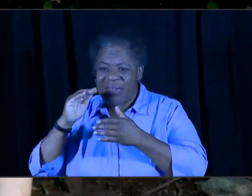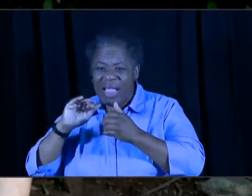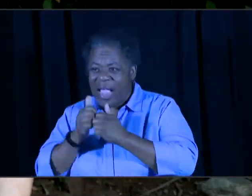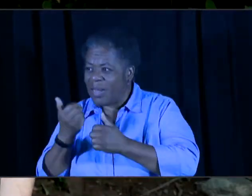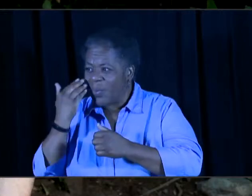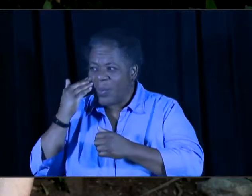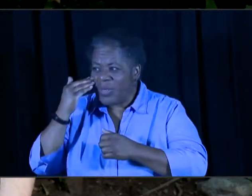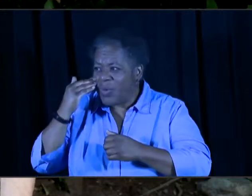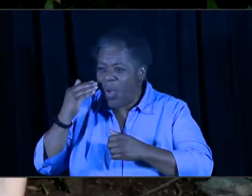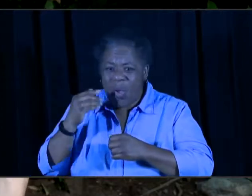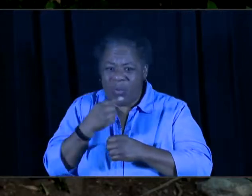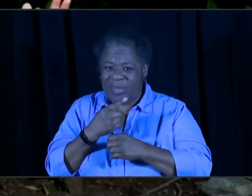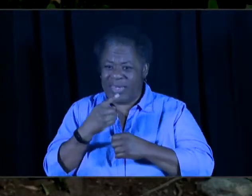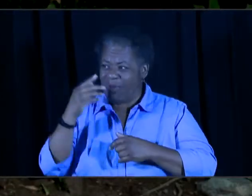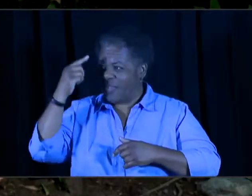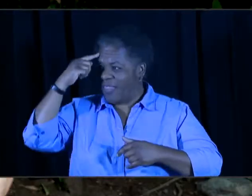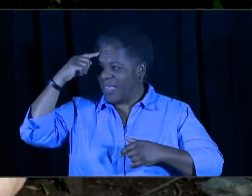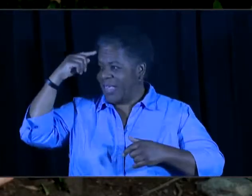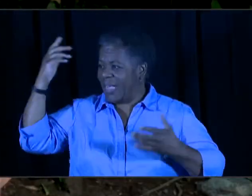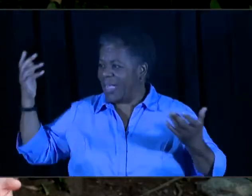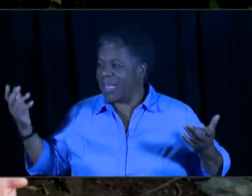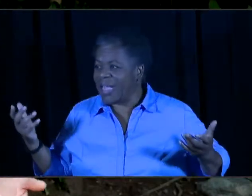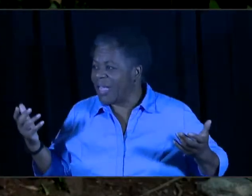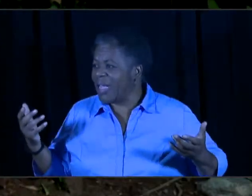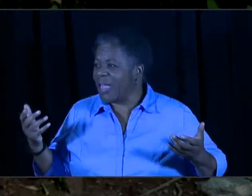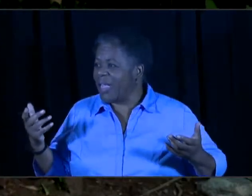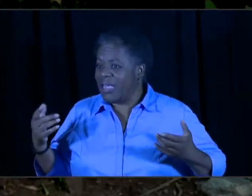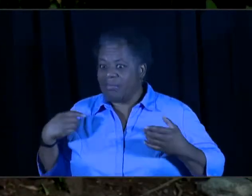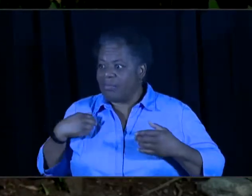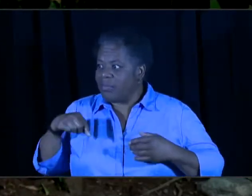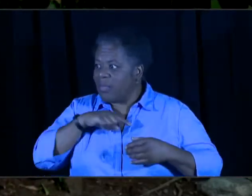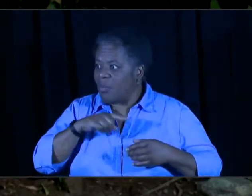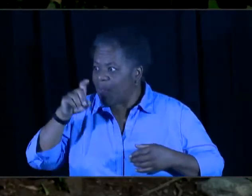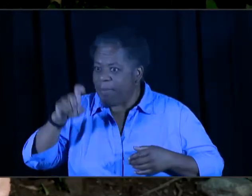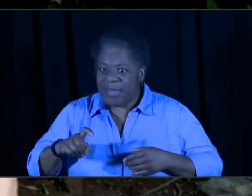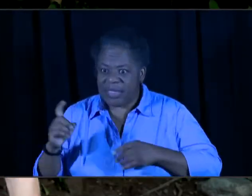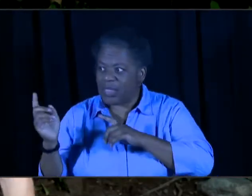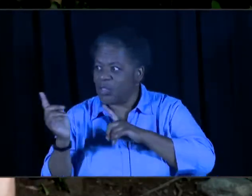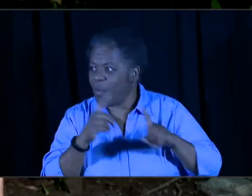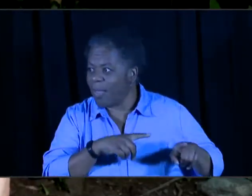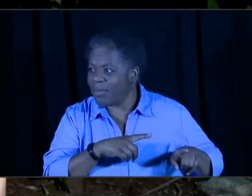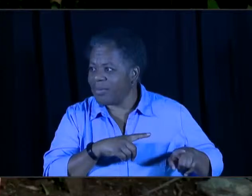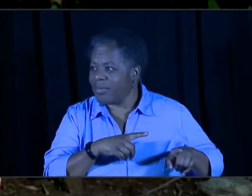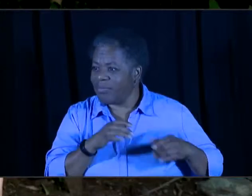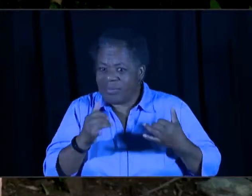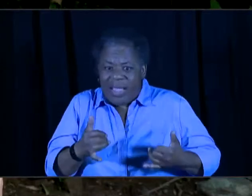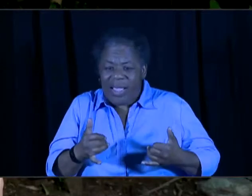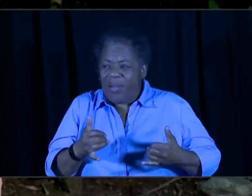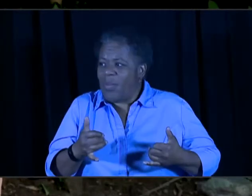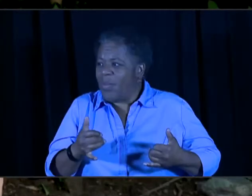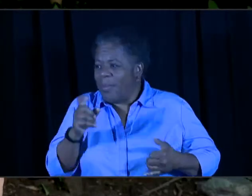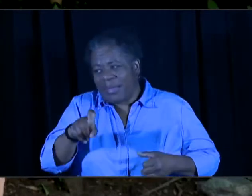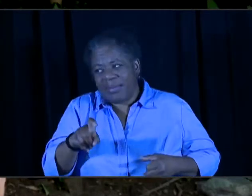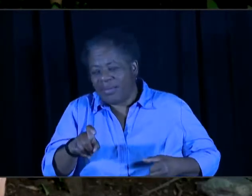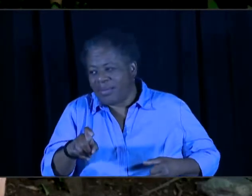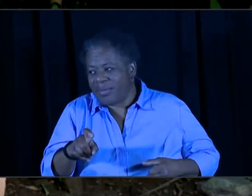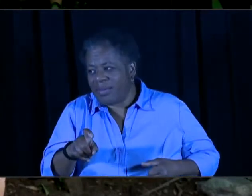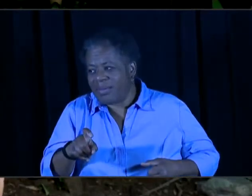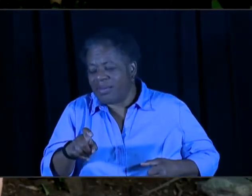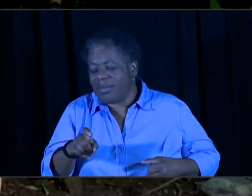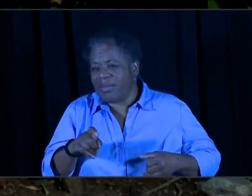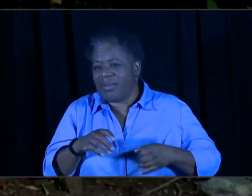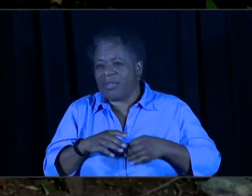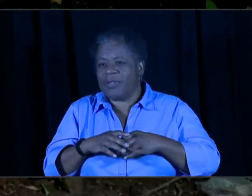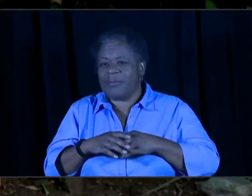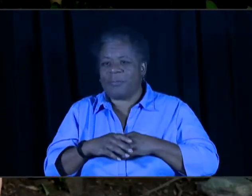thinking? Only just let us go before we and our children all starve. We could have been there and back twice by now."